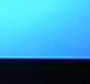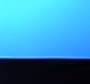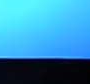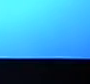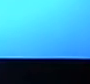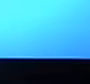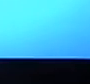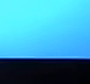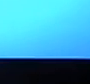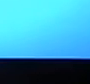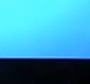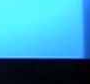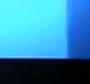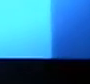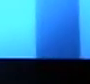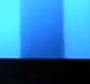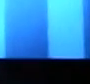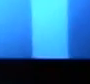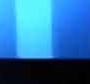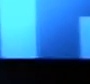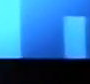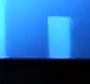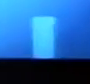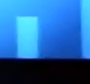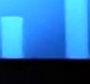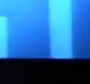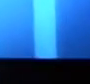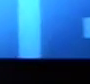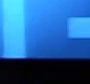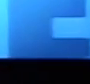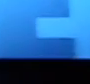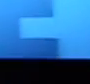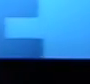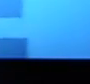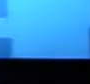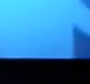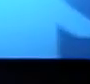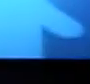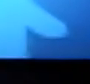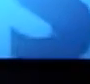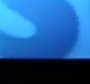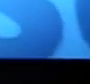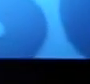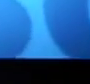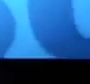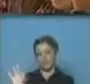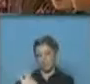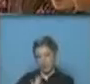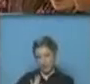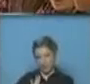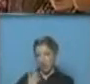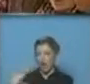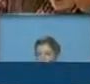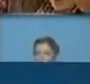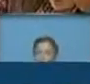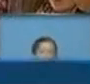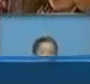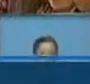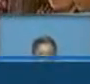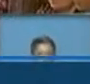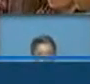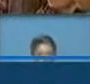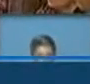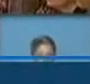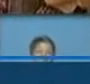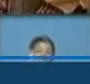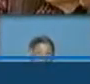In Argentina now, the grandmothers of Plaza de Mayo celebrated the discovery of the 118th grandson, Martin, the grandson of